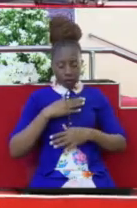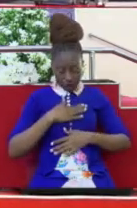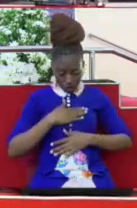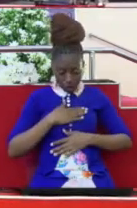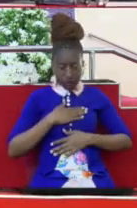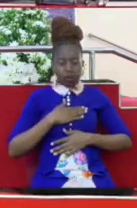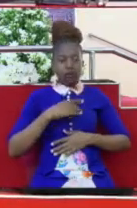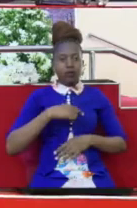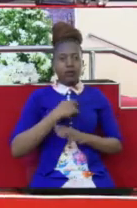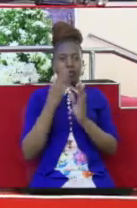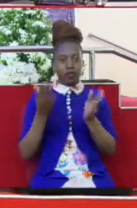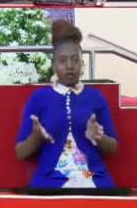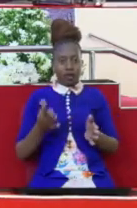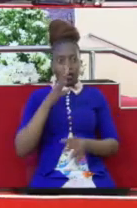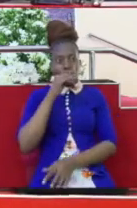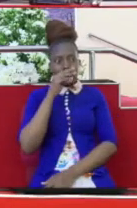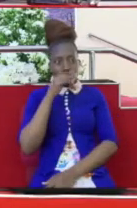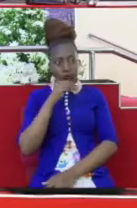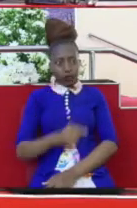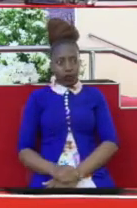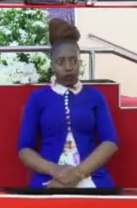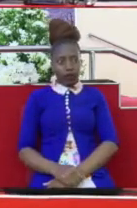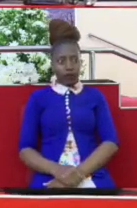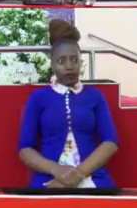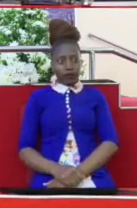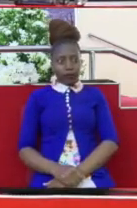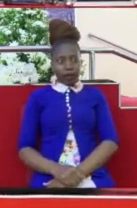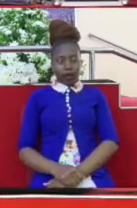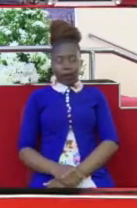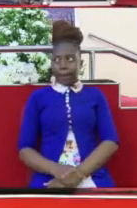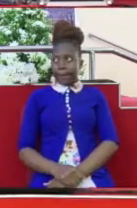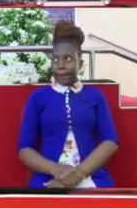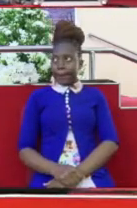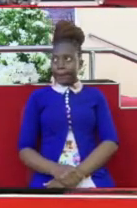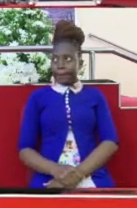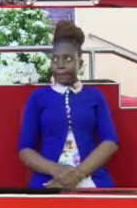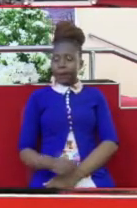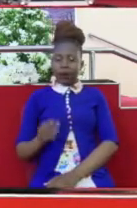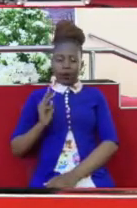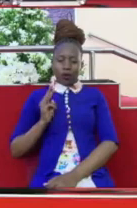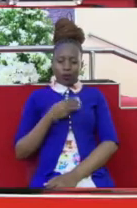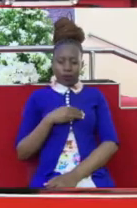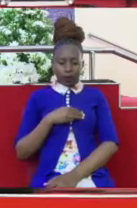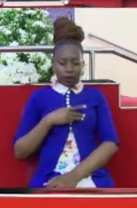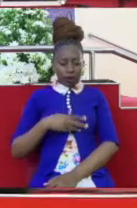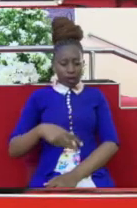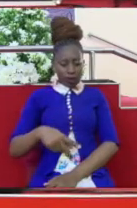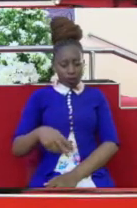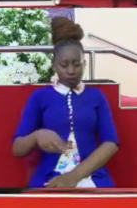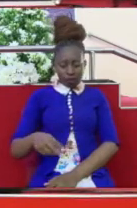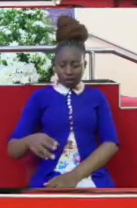nikaongea. As we came back from the regional meeting, we passed this man who was laying on the side of the